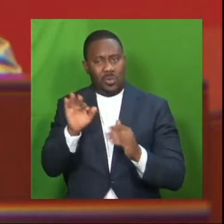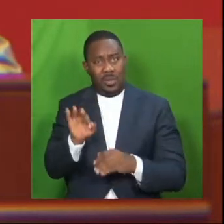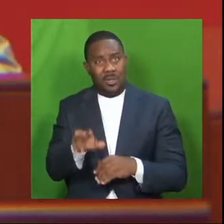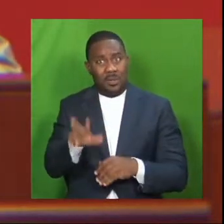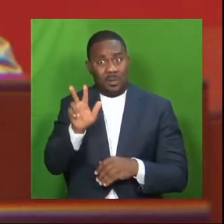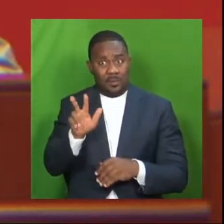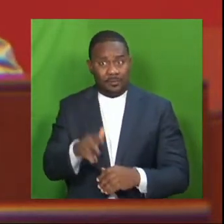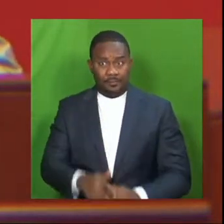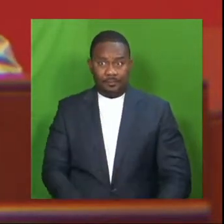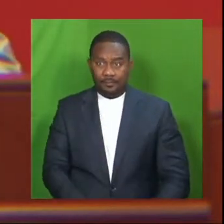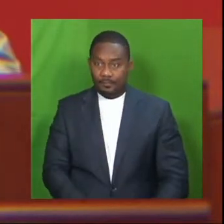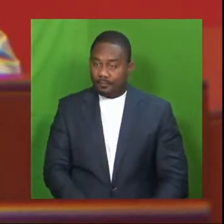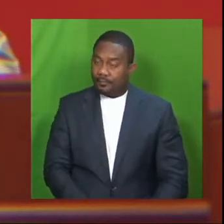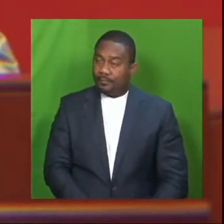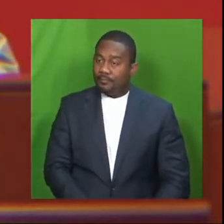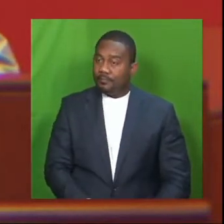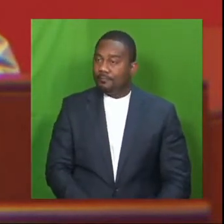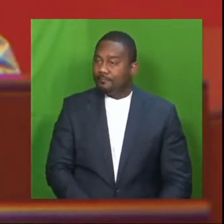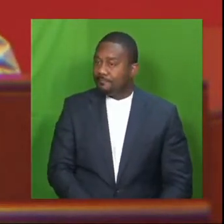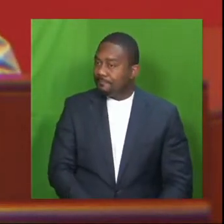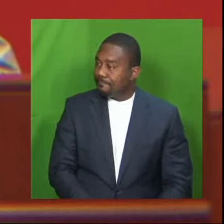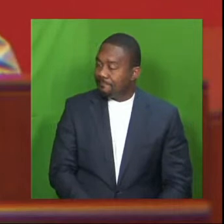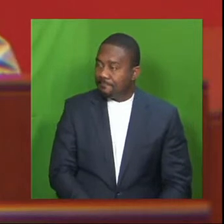Yes, Majority Leader.